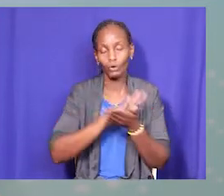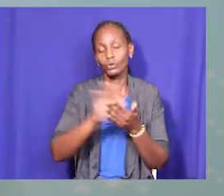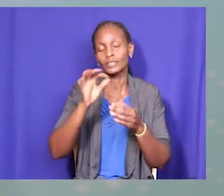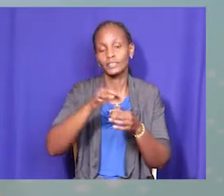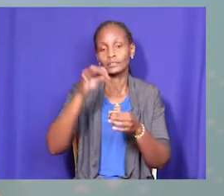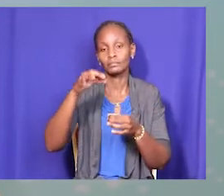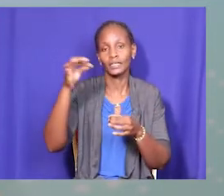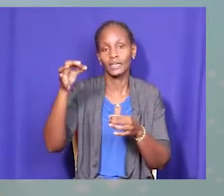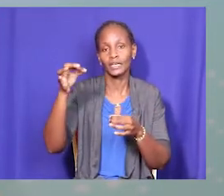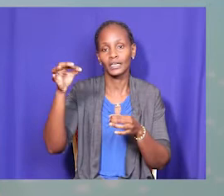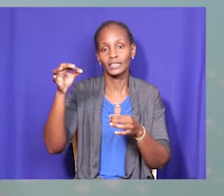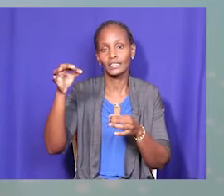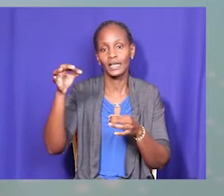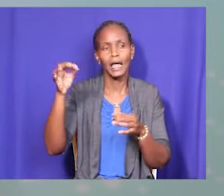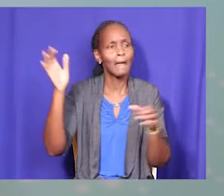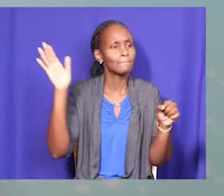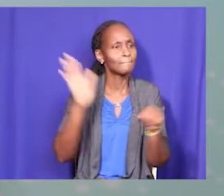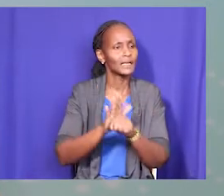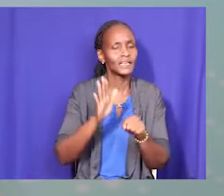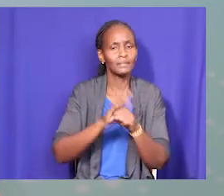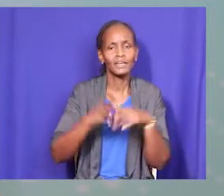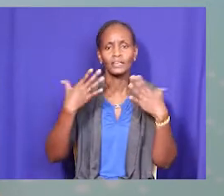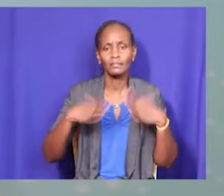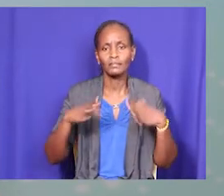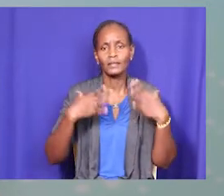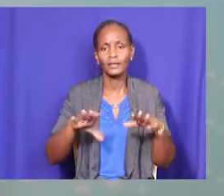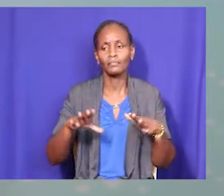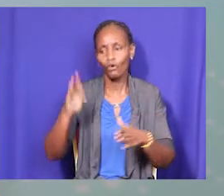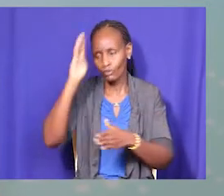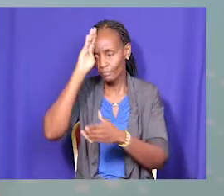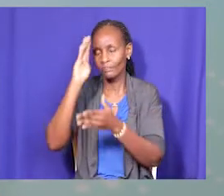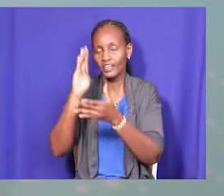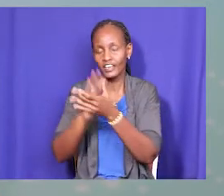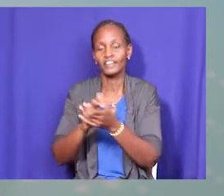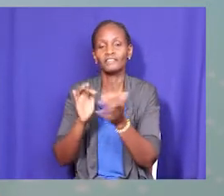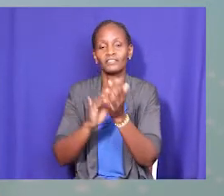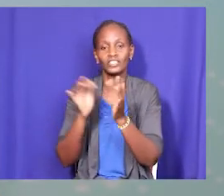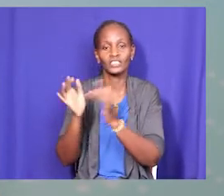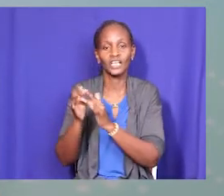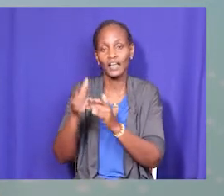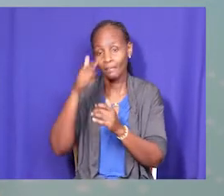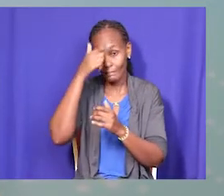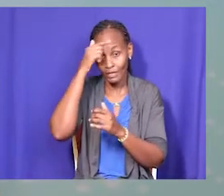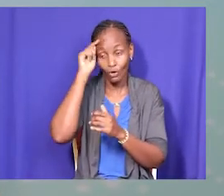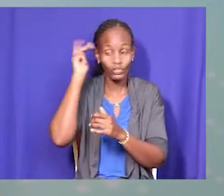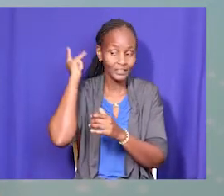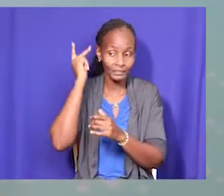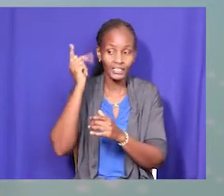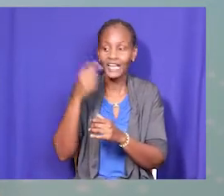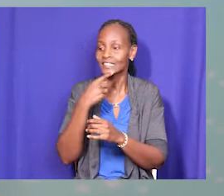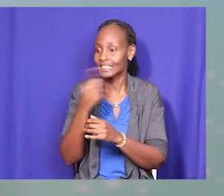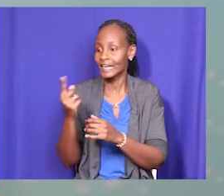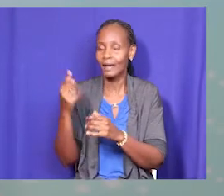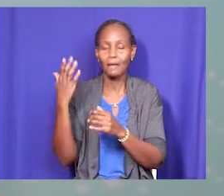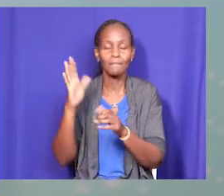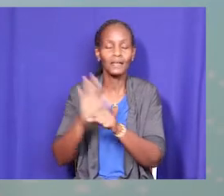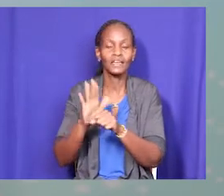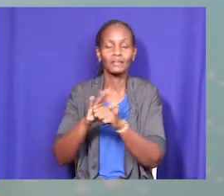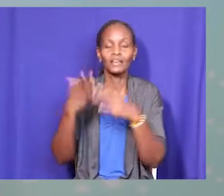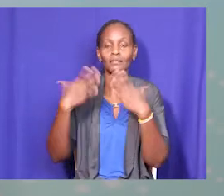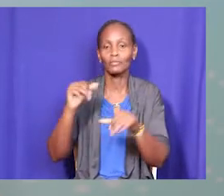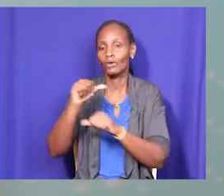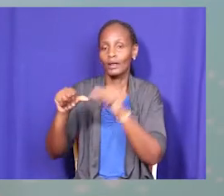Spirit, many people came to believe in Jesus because he told them about